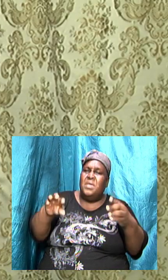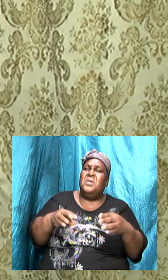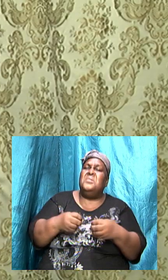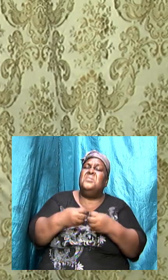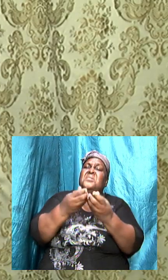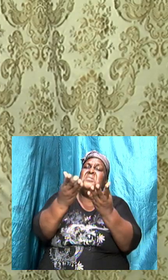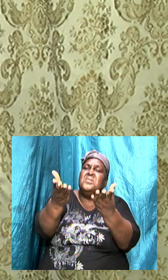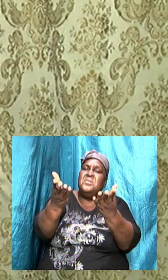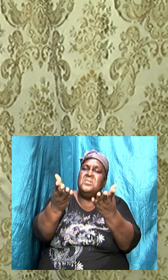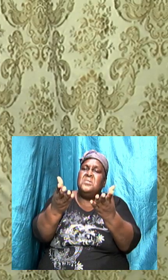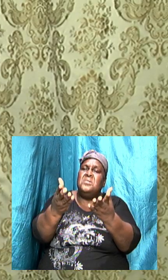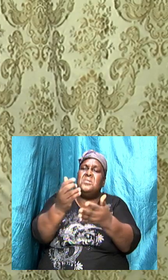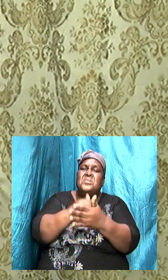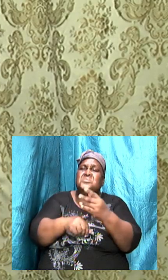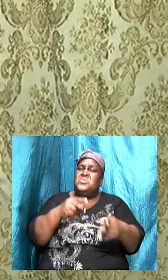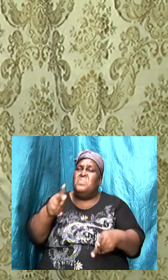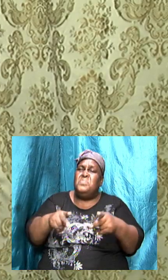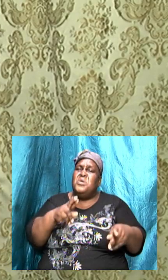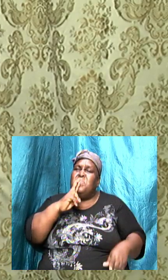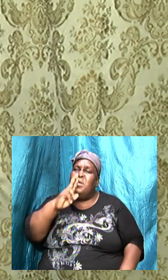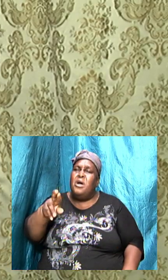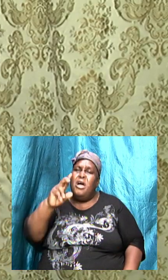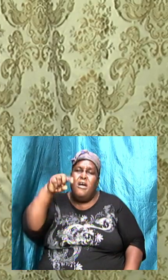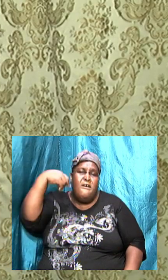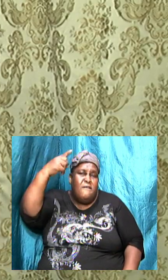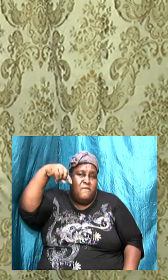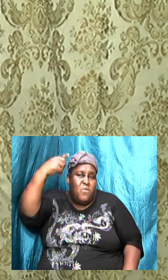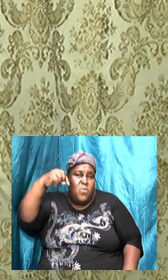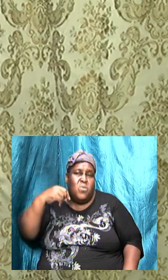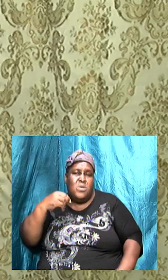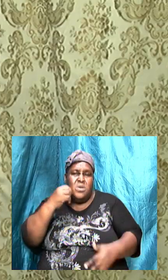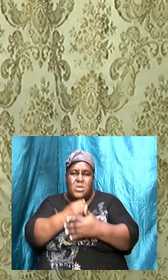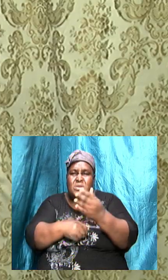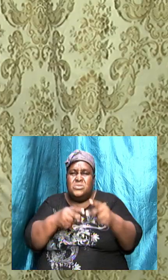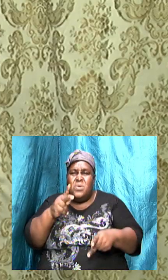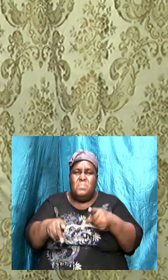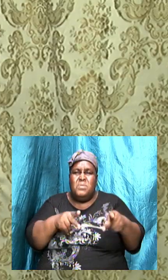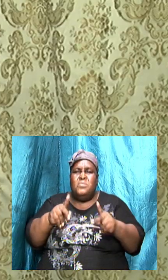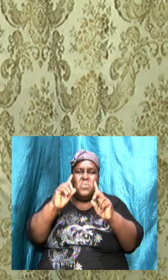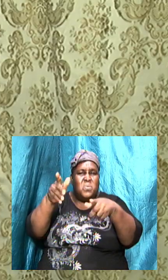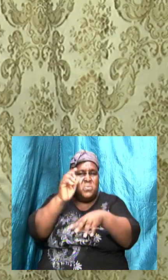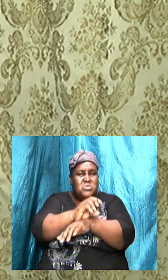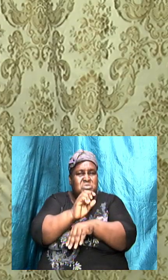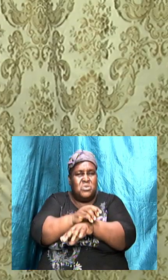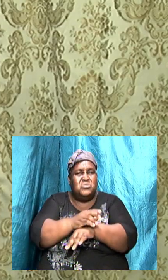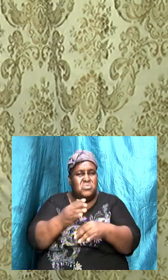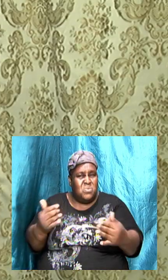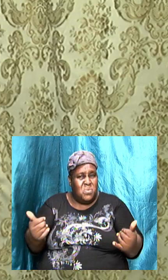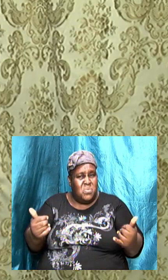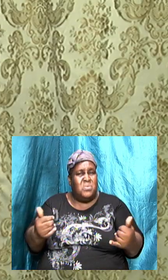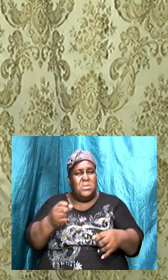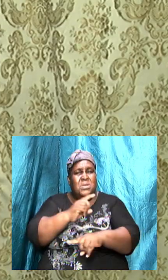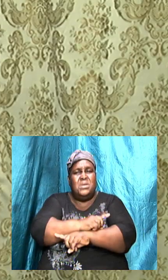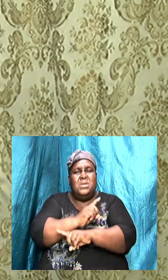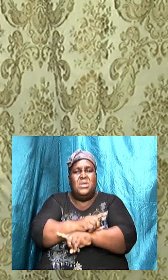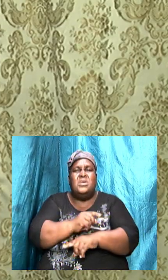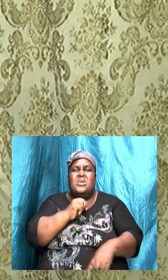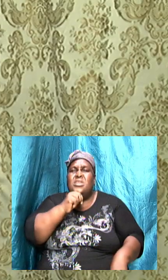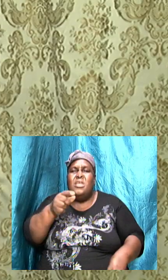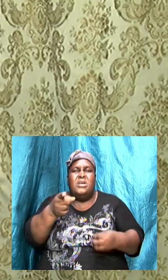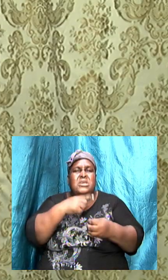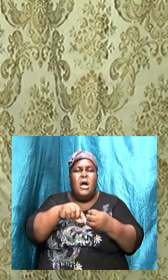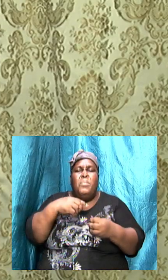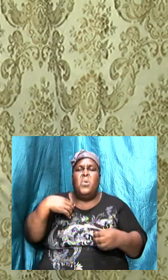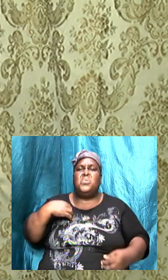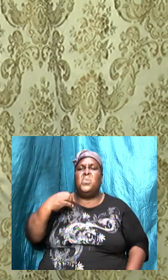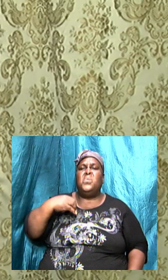some people are fooled to believe. You want to see some people going to church these days, and they tell you, it's not about clothes,